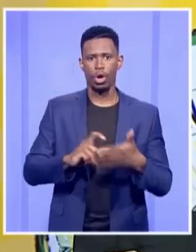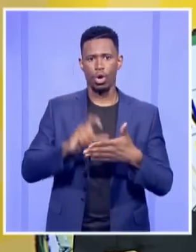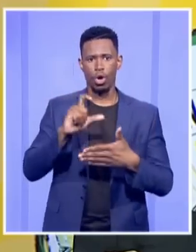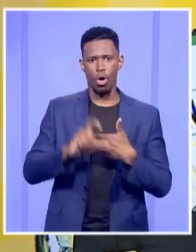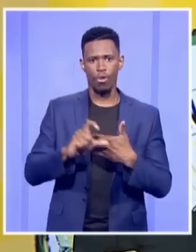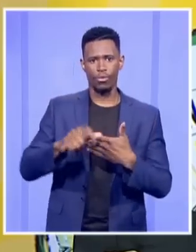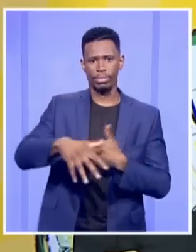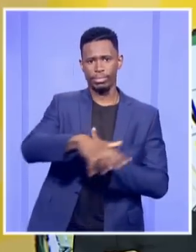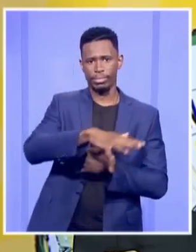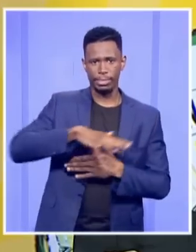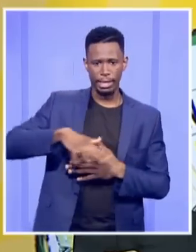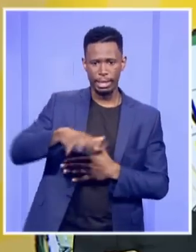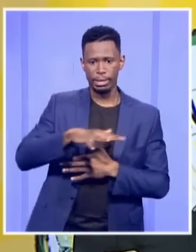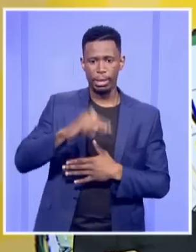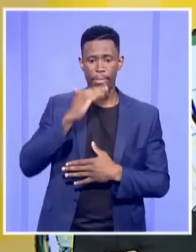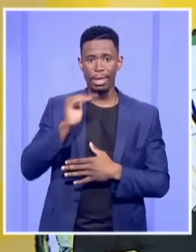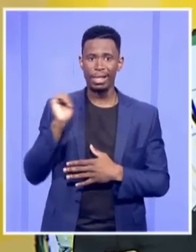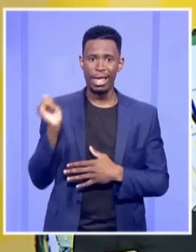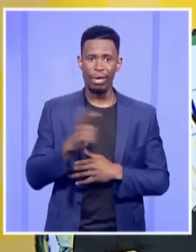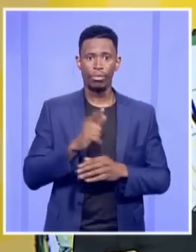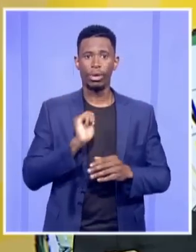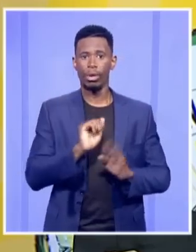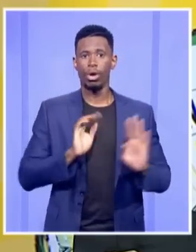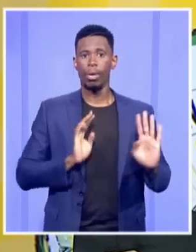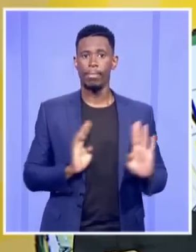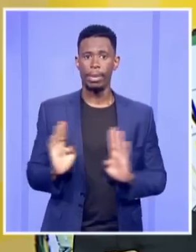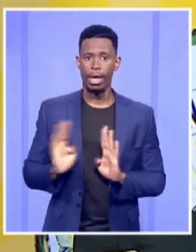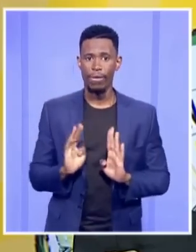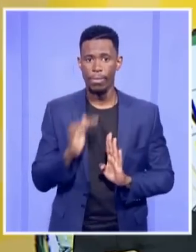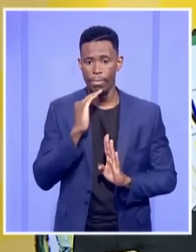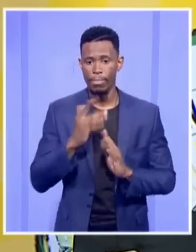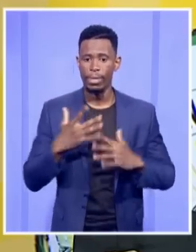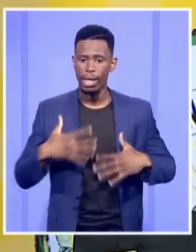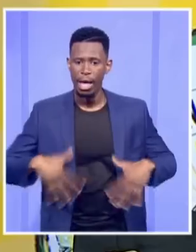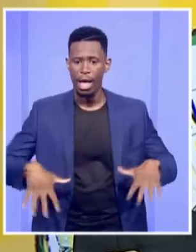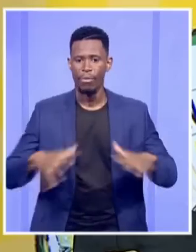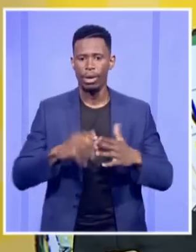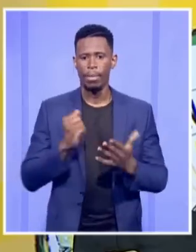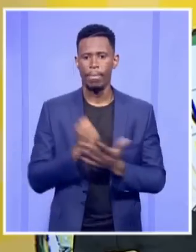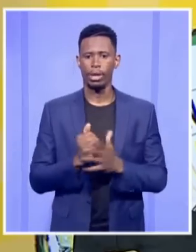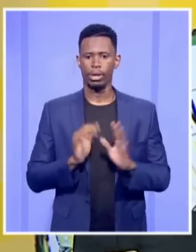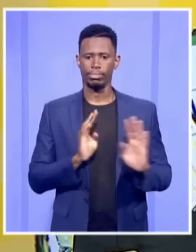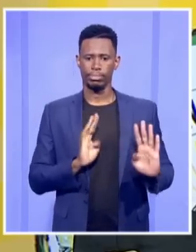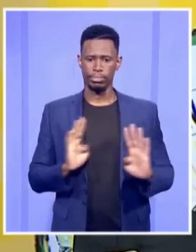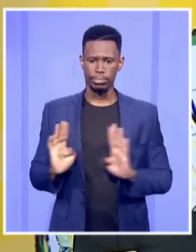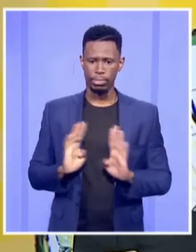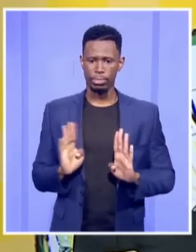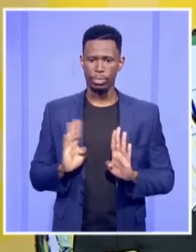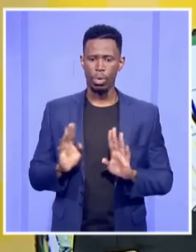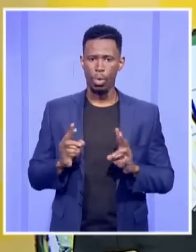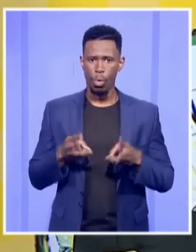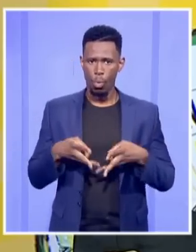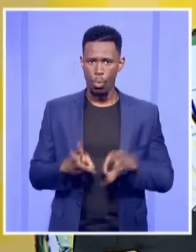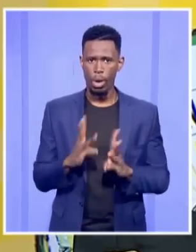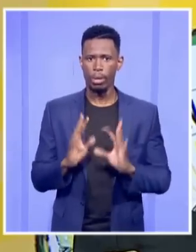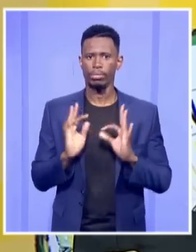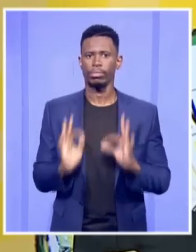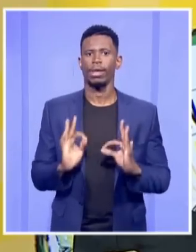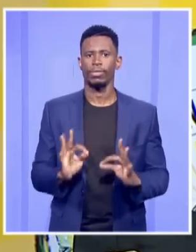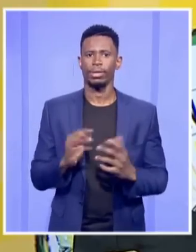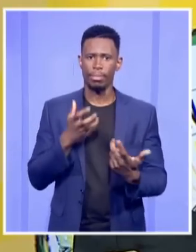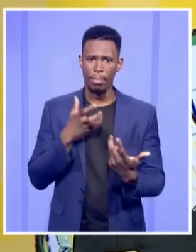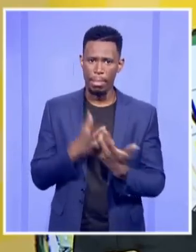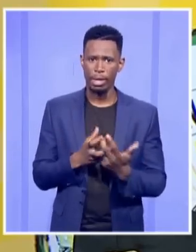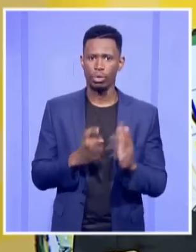So everyone's conduct. So everyone must conduct themselves in a comradely manner. Where